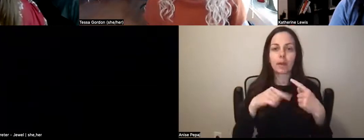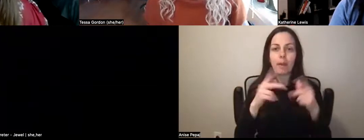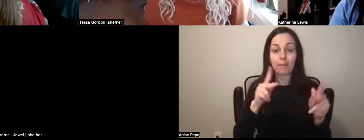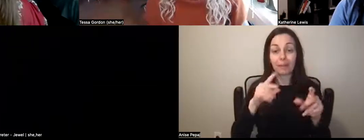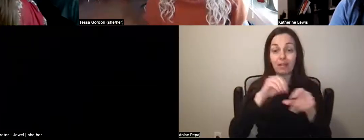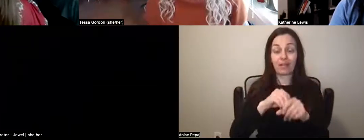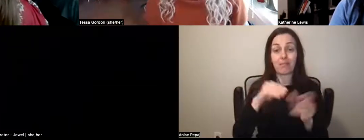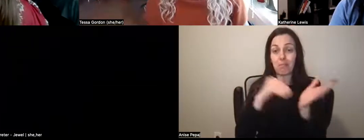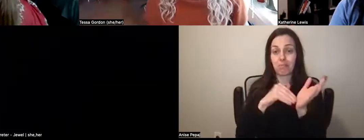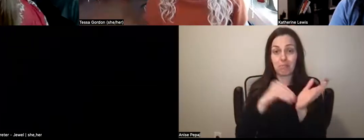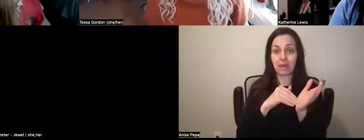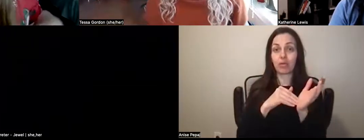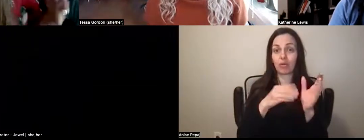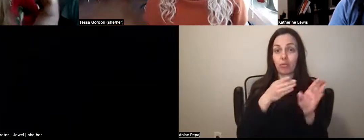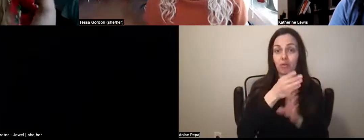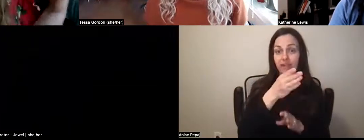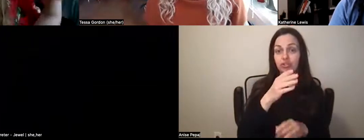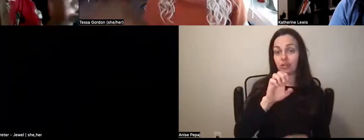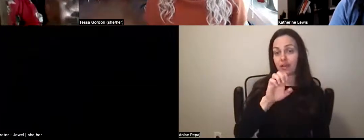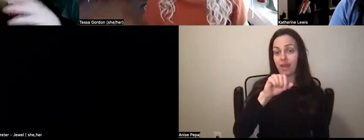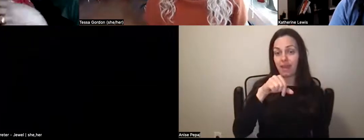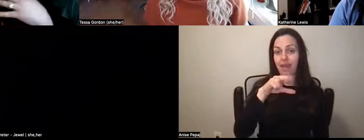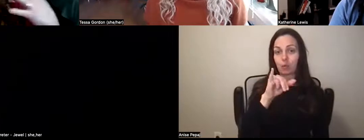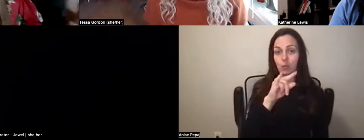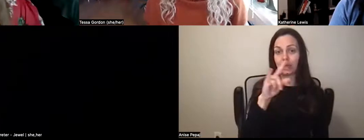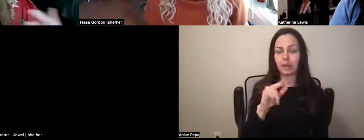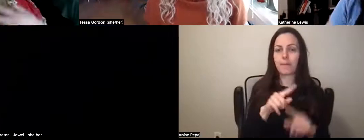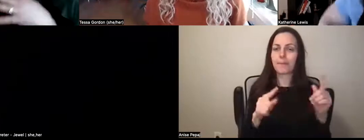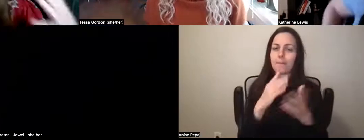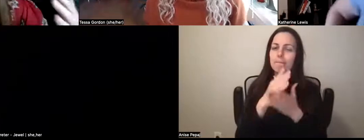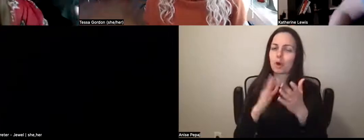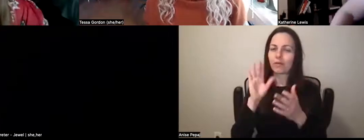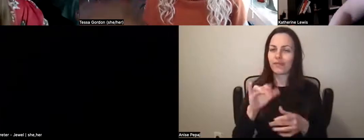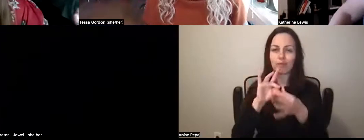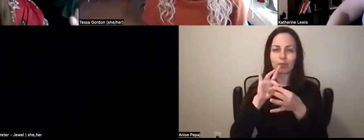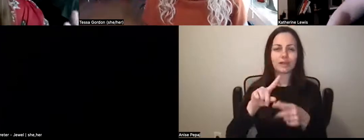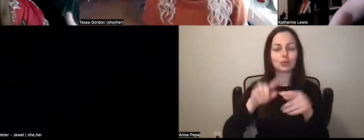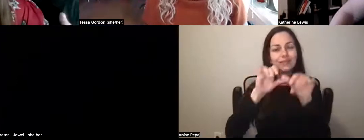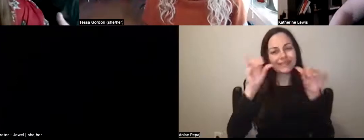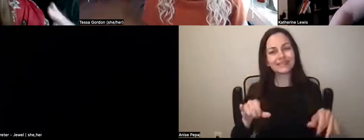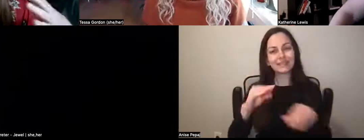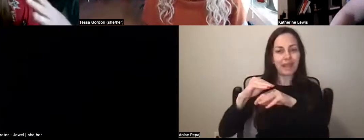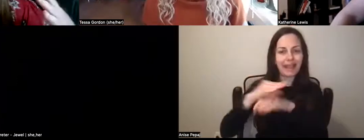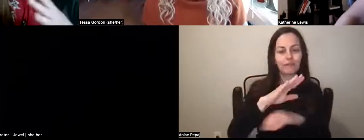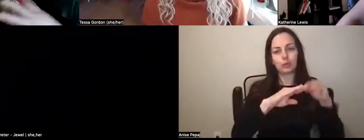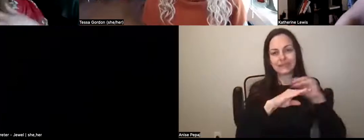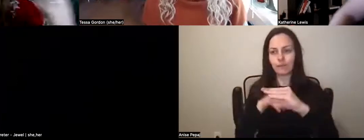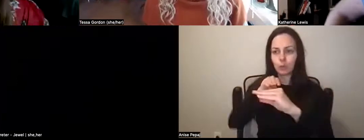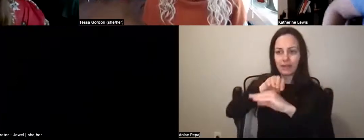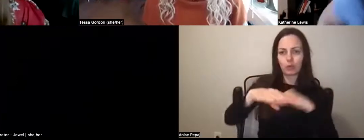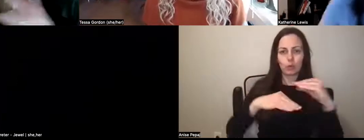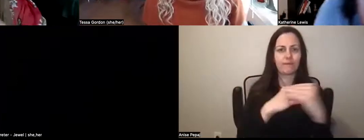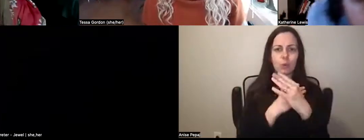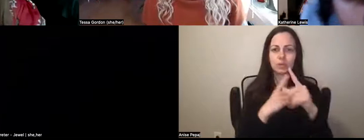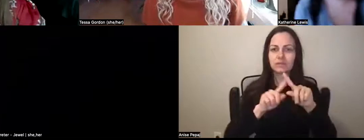equity, but part of it too is that these systems are influenced by so many other people. And while